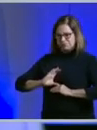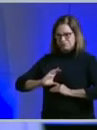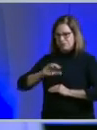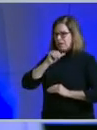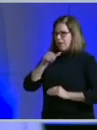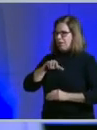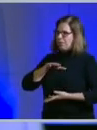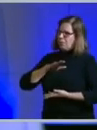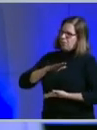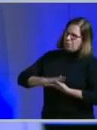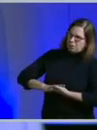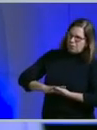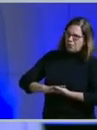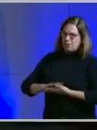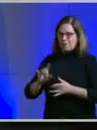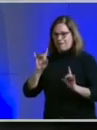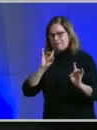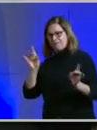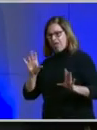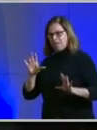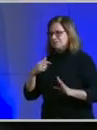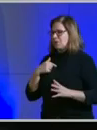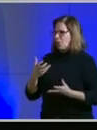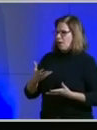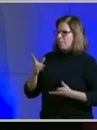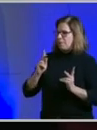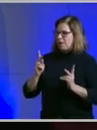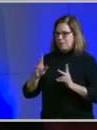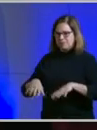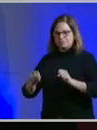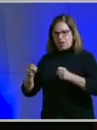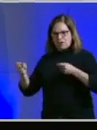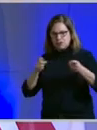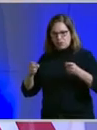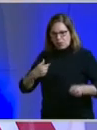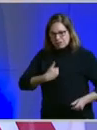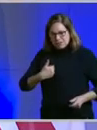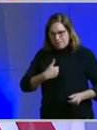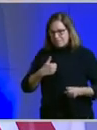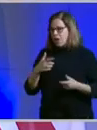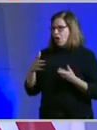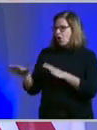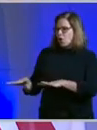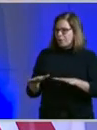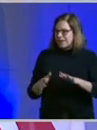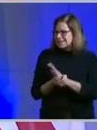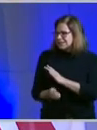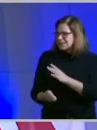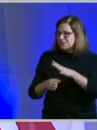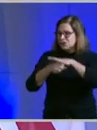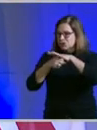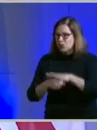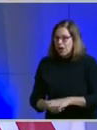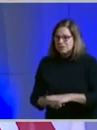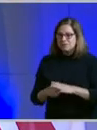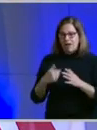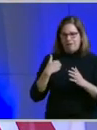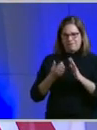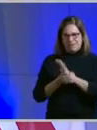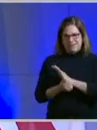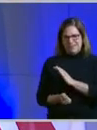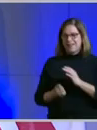their internal locus of control, their coping skills, their conflict resolution skills, which is critical to this